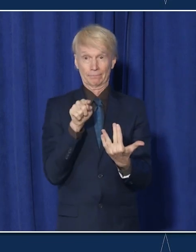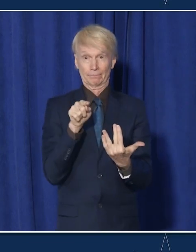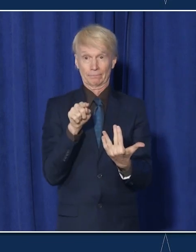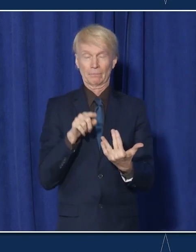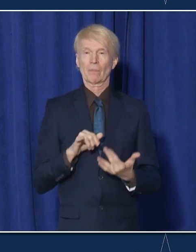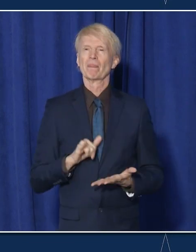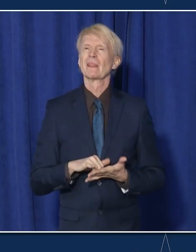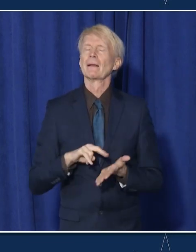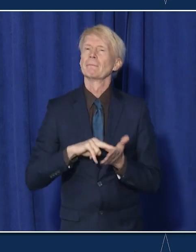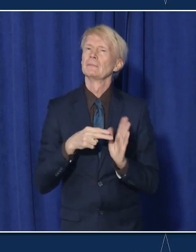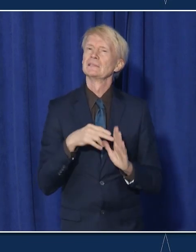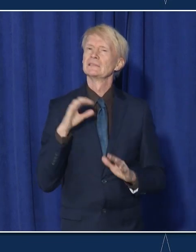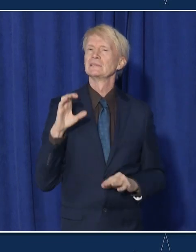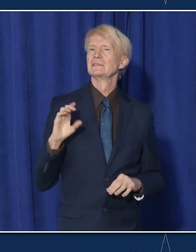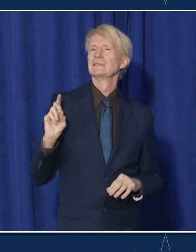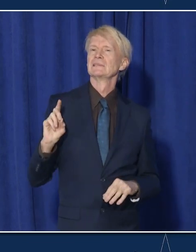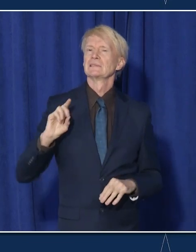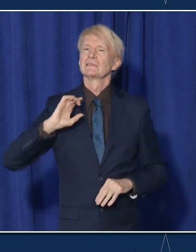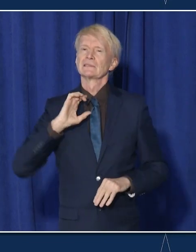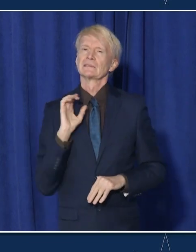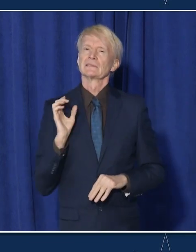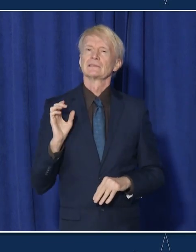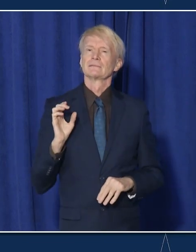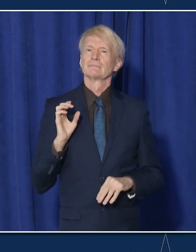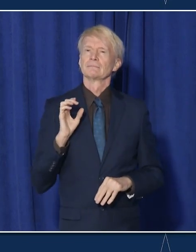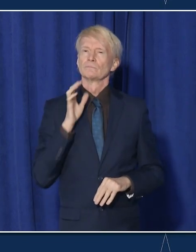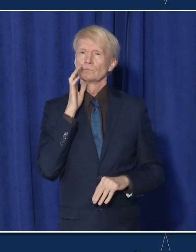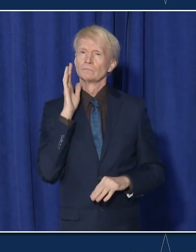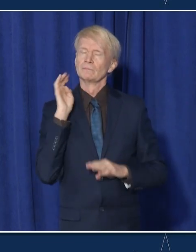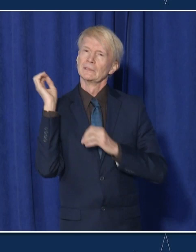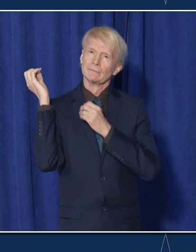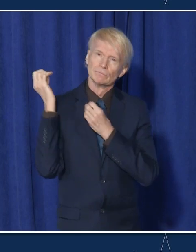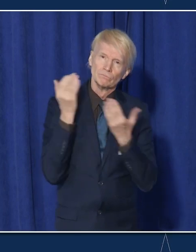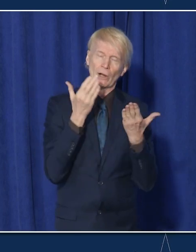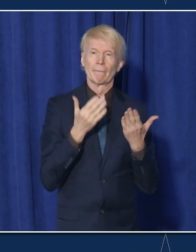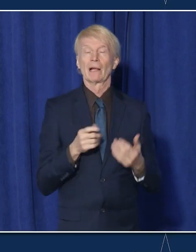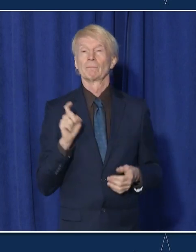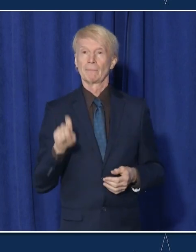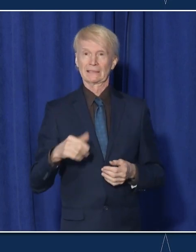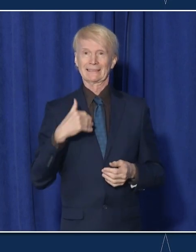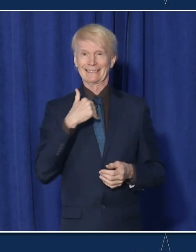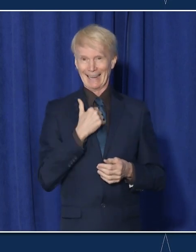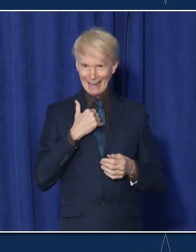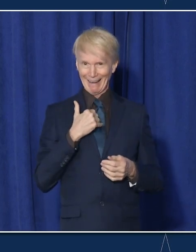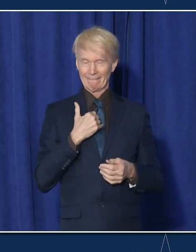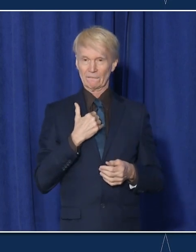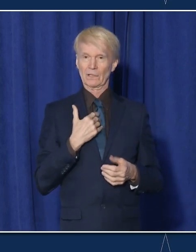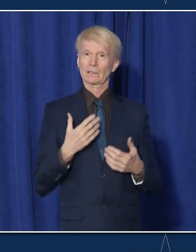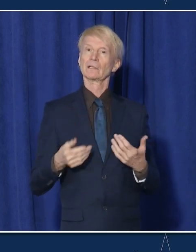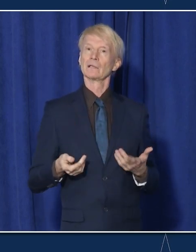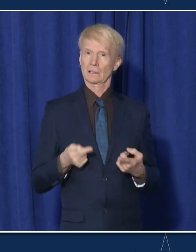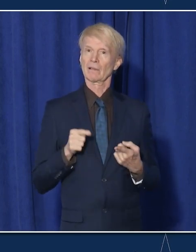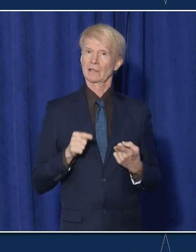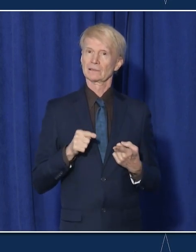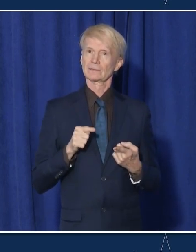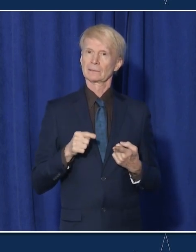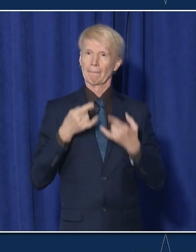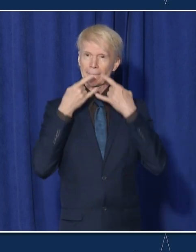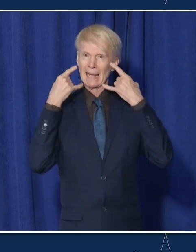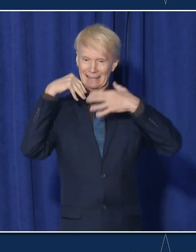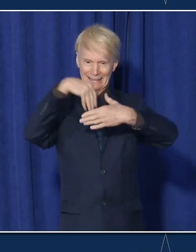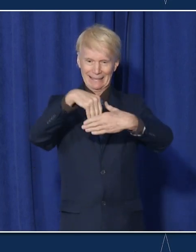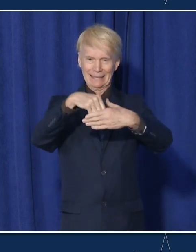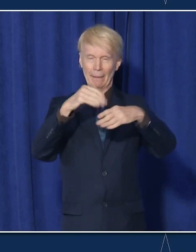for example, CDPH would be recommending masks in indoor public settings, and we would see certain settings setting that